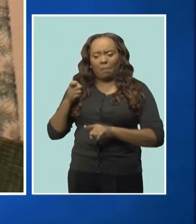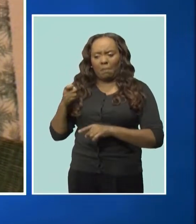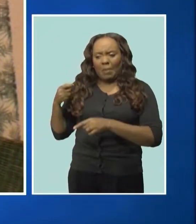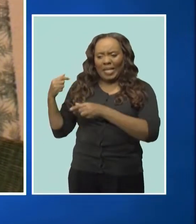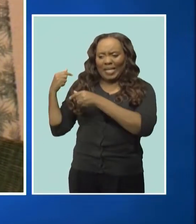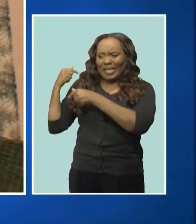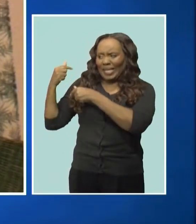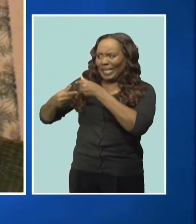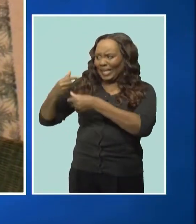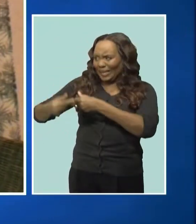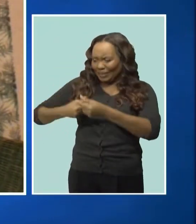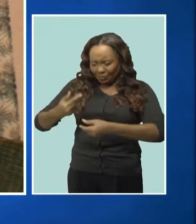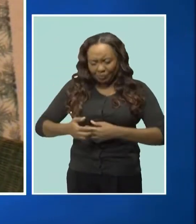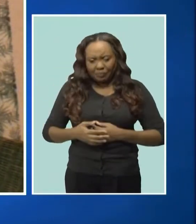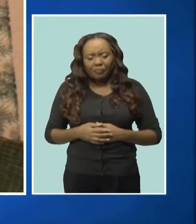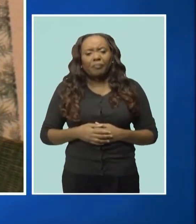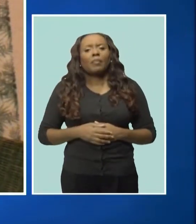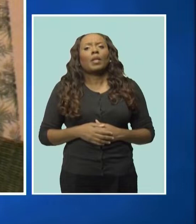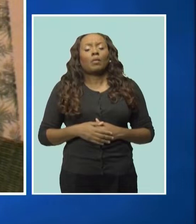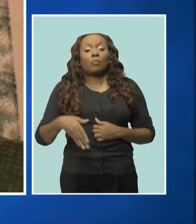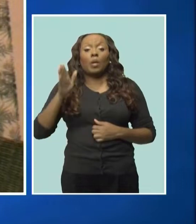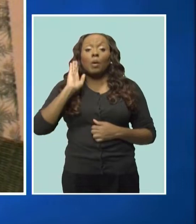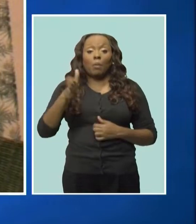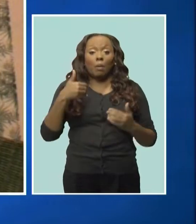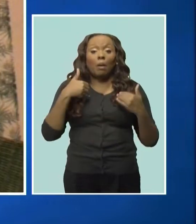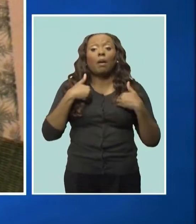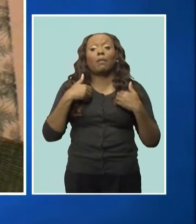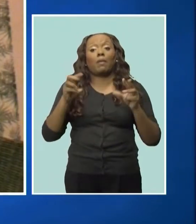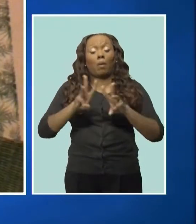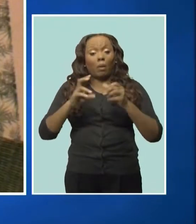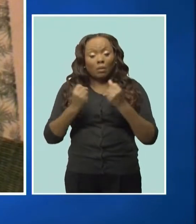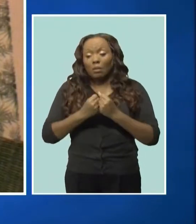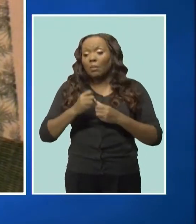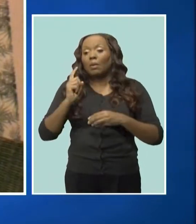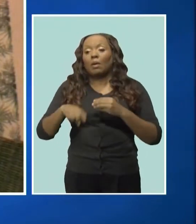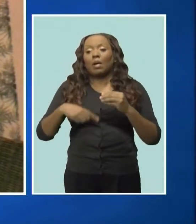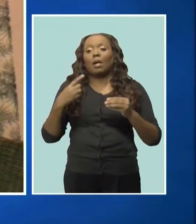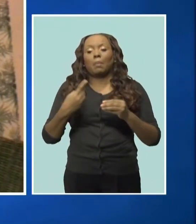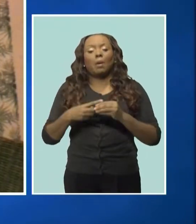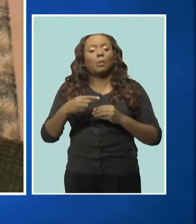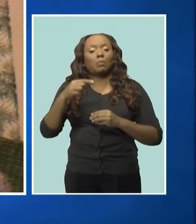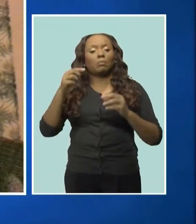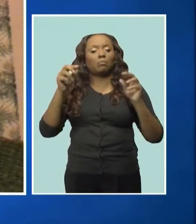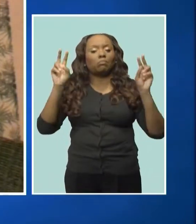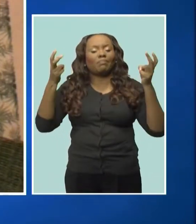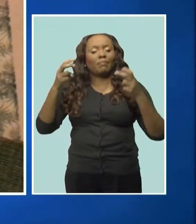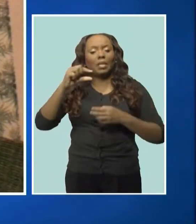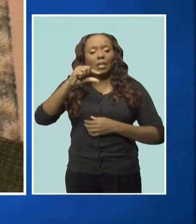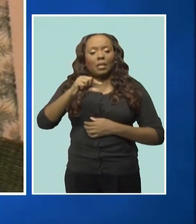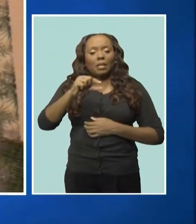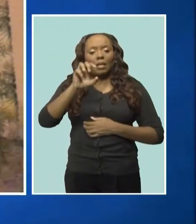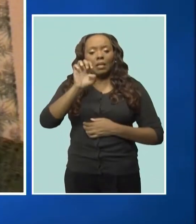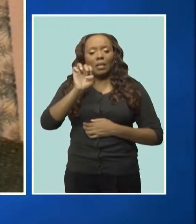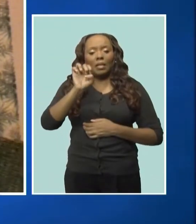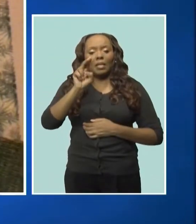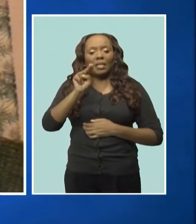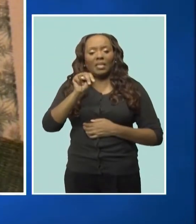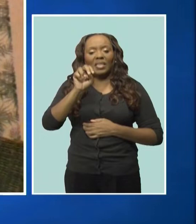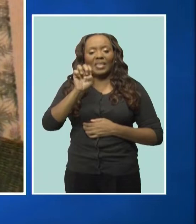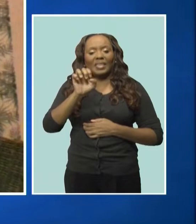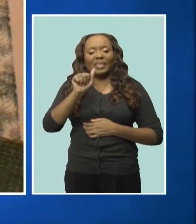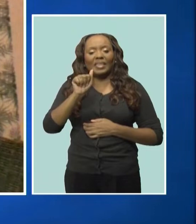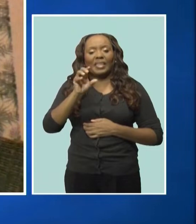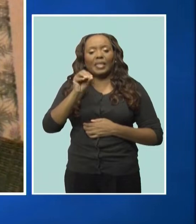in the world, second only to the United Kingdom. Yeah, and therefore we will have all of them, and we will also